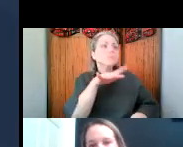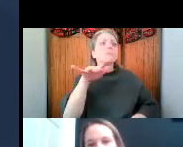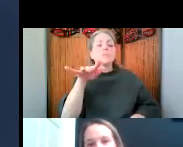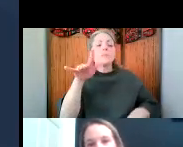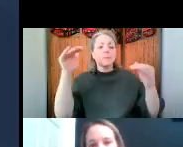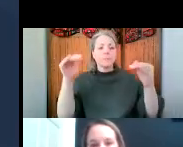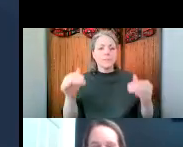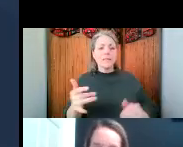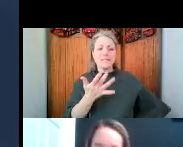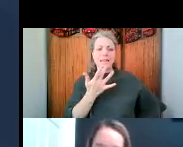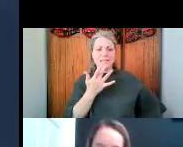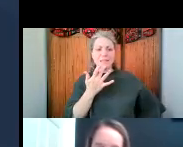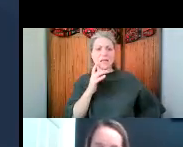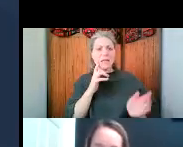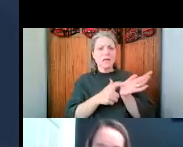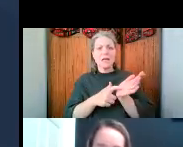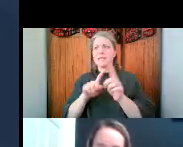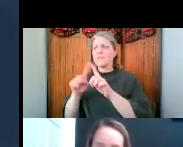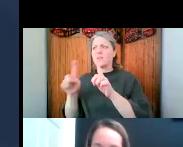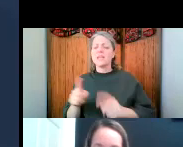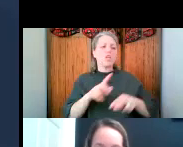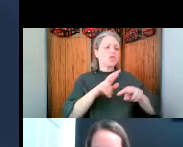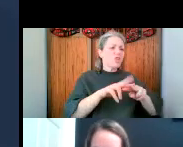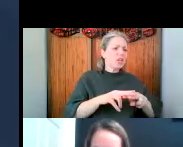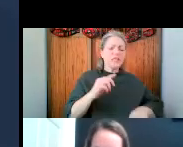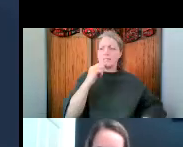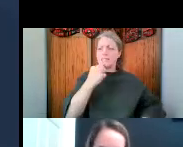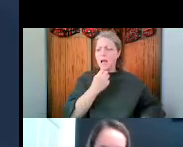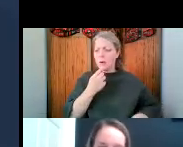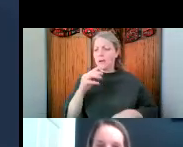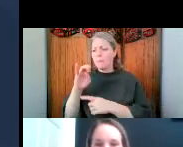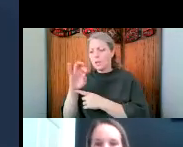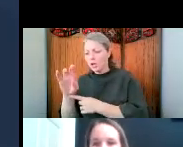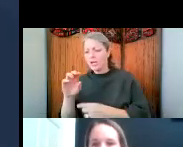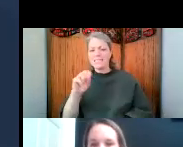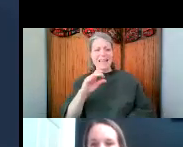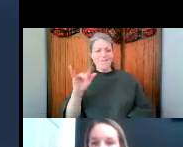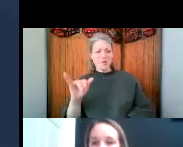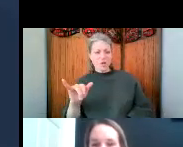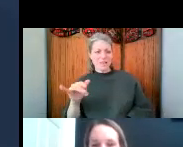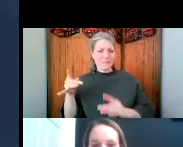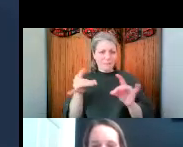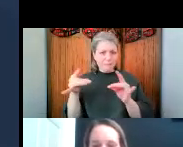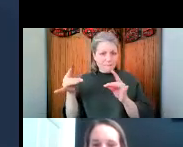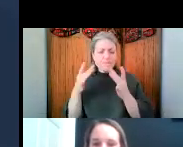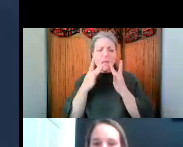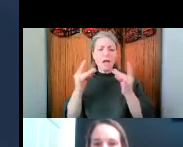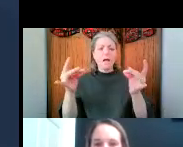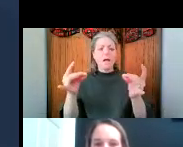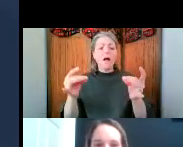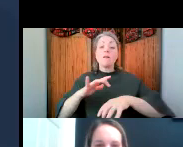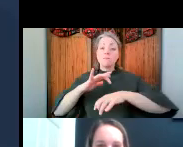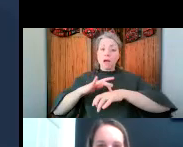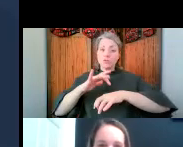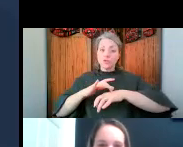Taste, we can detect differences between salty, sour, bitter, and savory. Touch, or our tactile sense, is how we